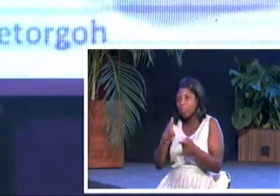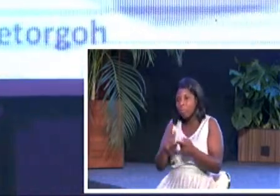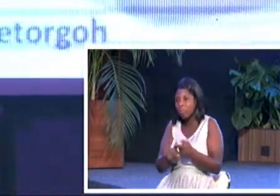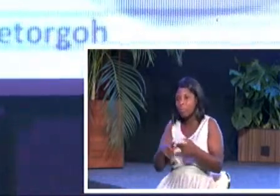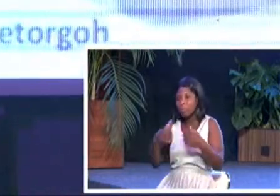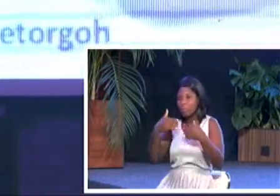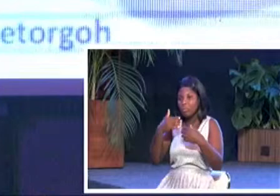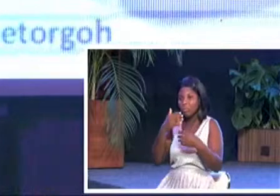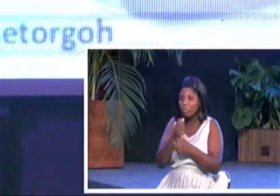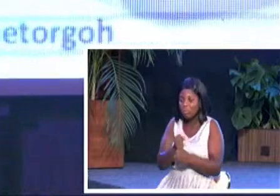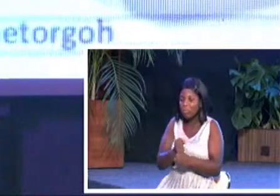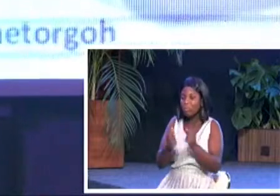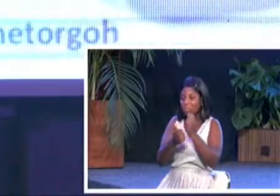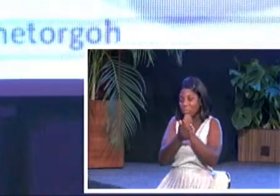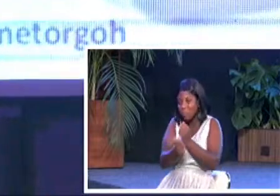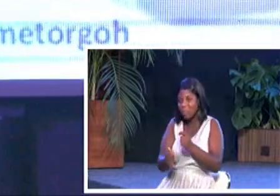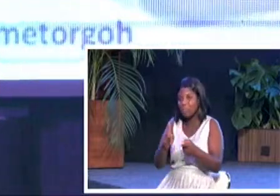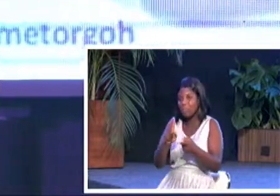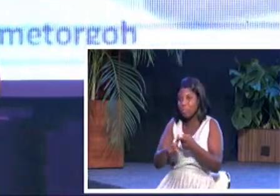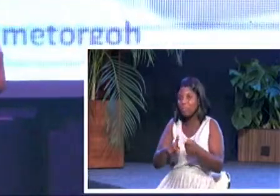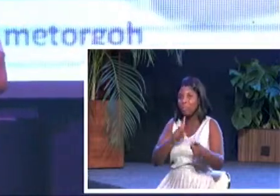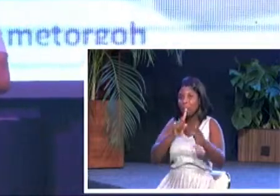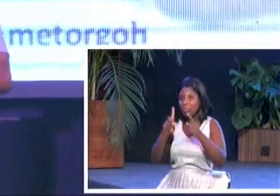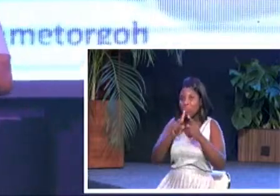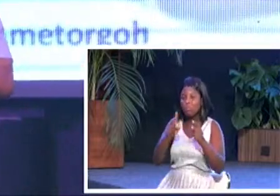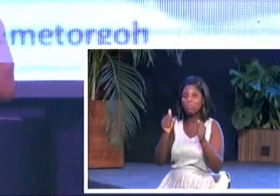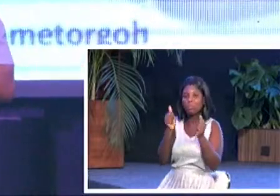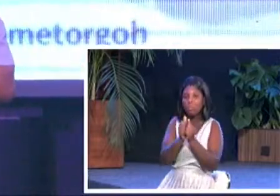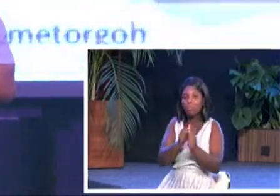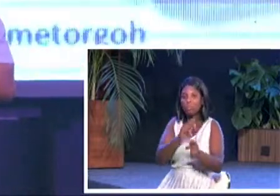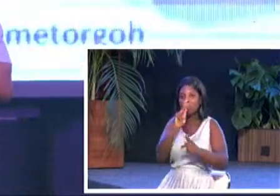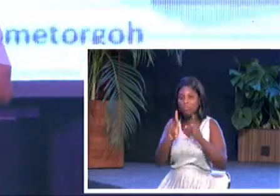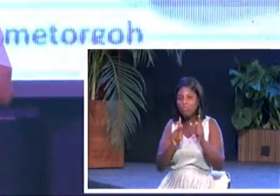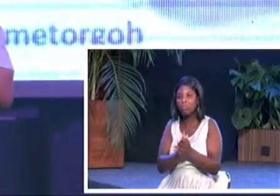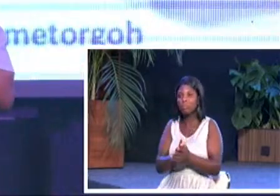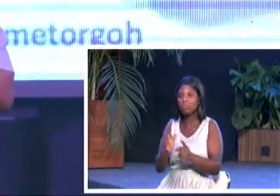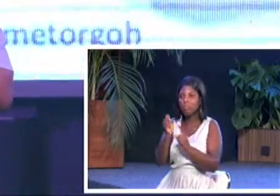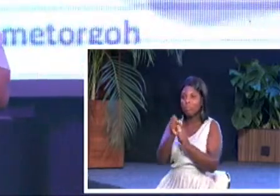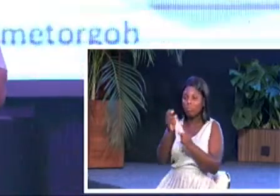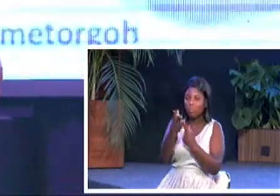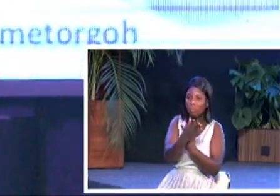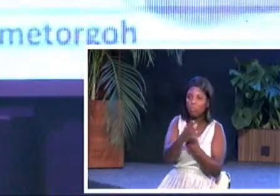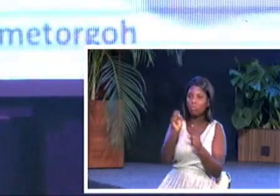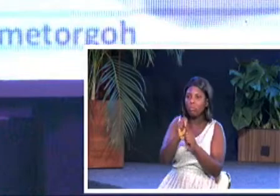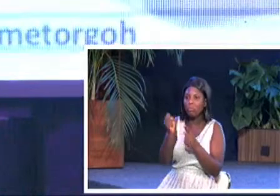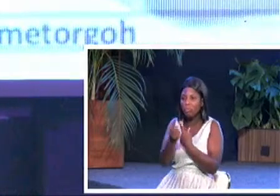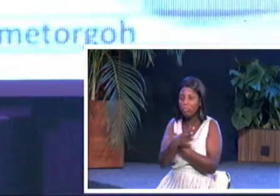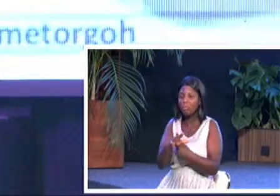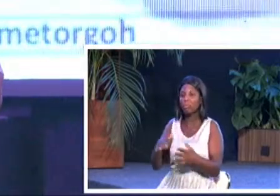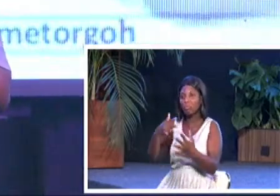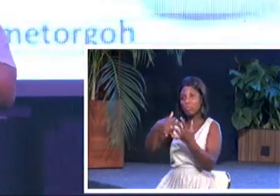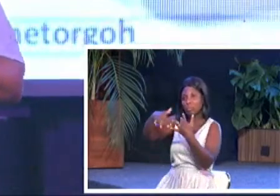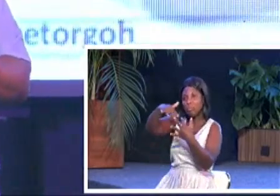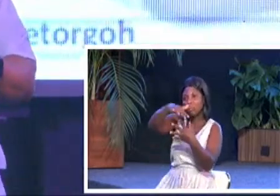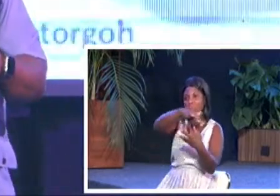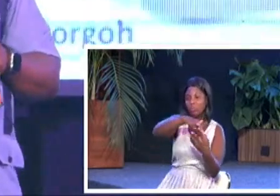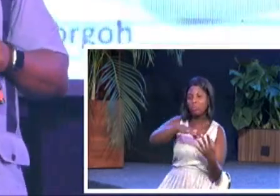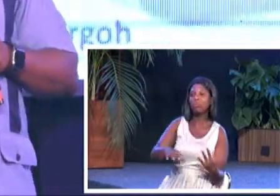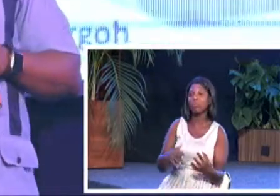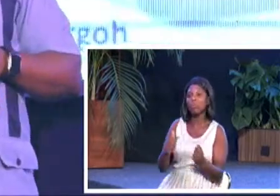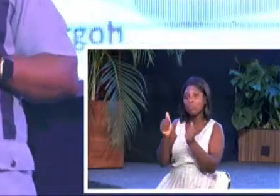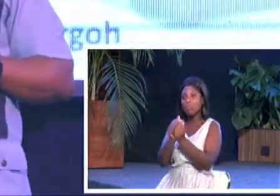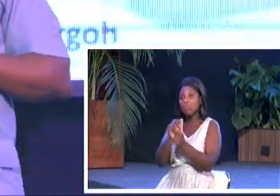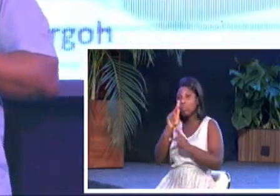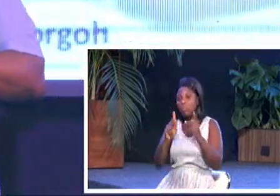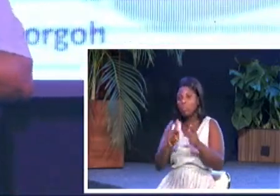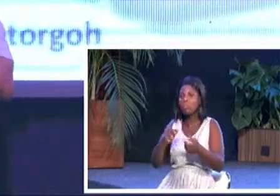That's a specialization. Now, if you socialize a lot, if you engage people a lot, if you interact with people a lot, you